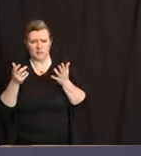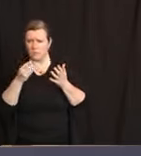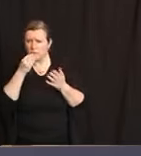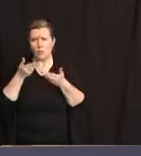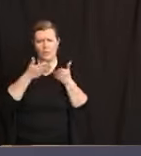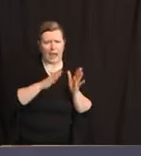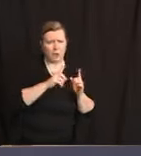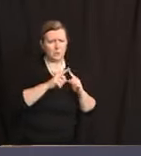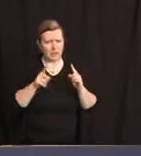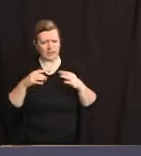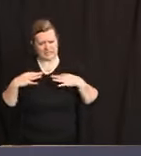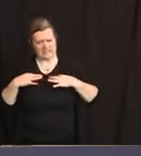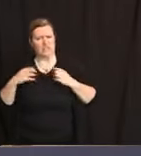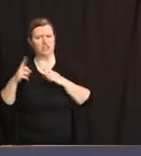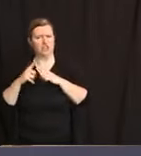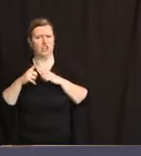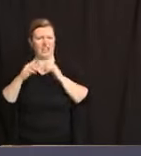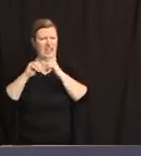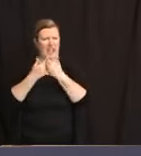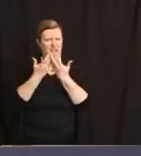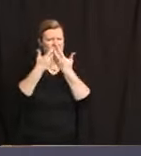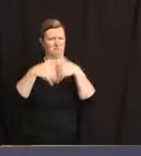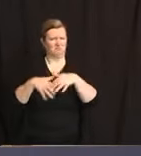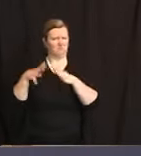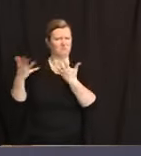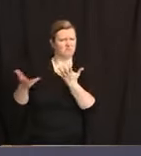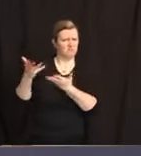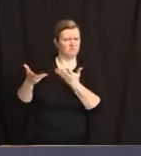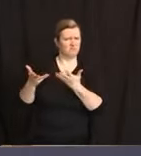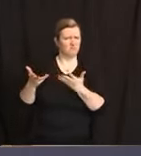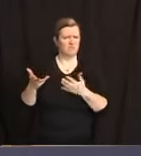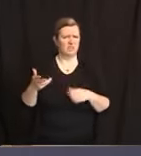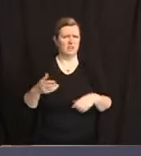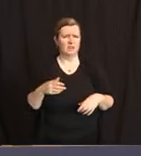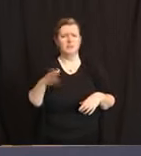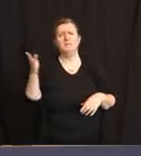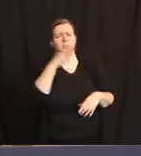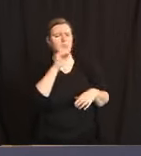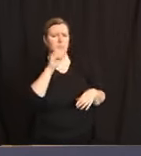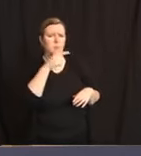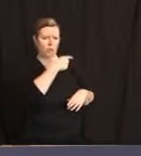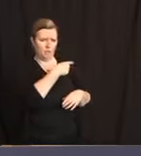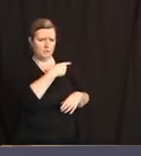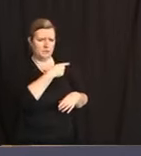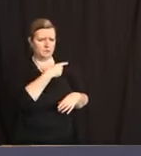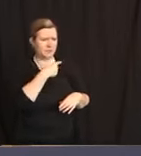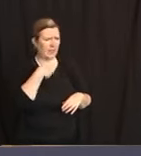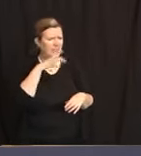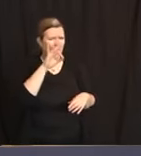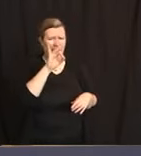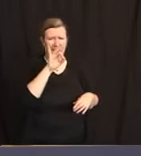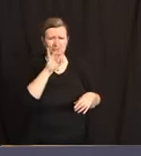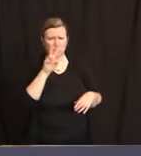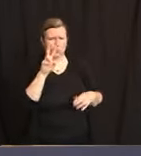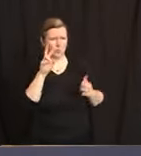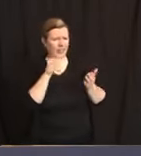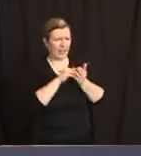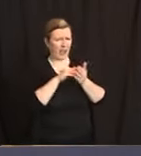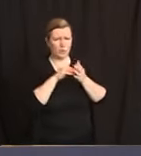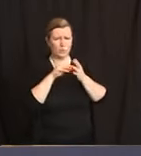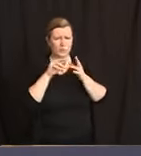the Labor Commissioner, did I understand you to say that 82,000 claims that have been withheld, and you said stuck